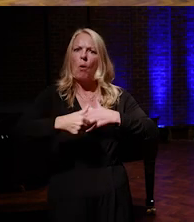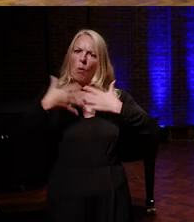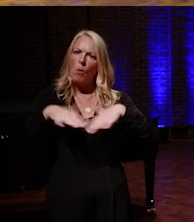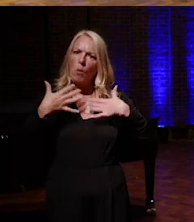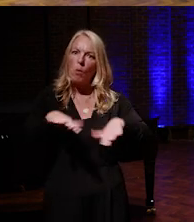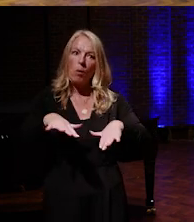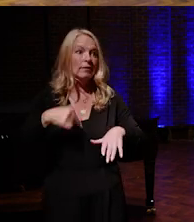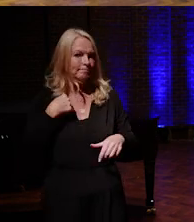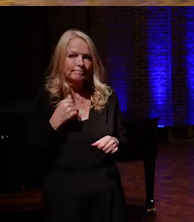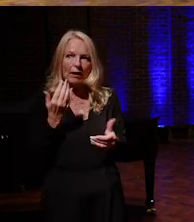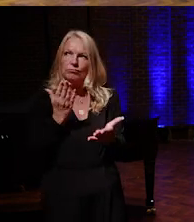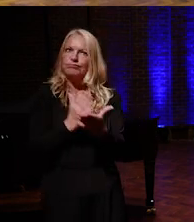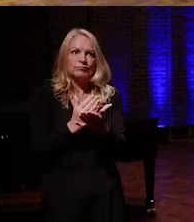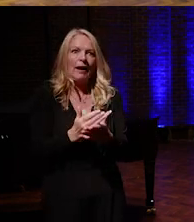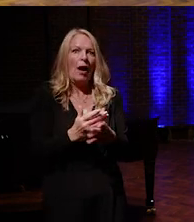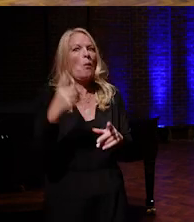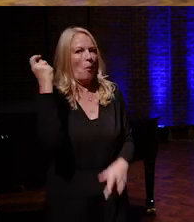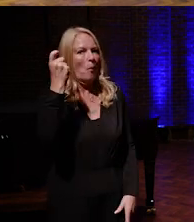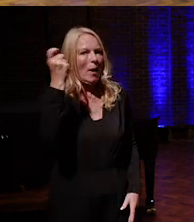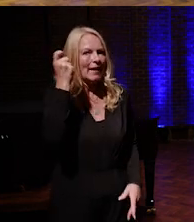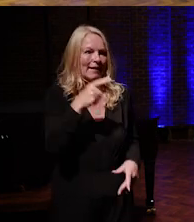exactly what I'm trying to do. This is such a win.